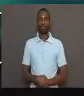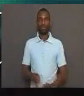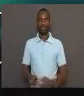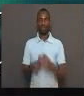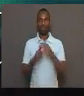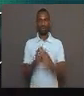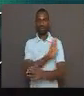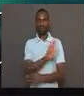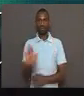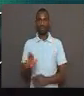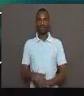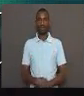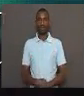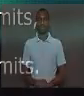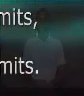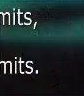Begin.